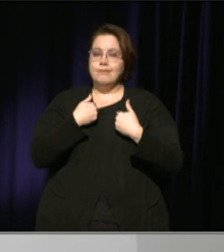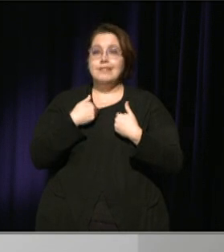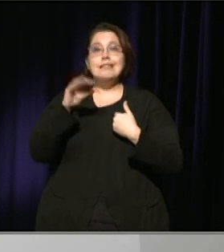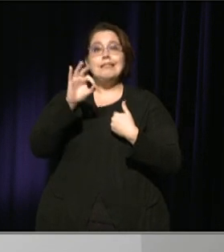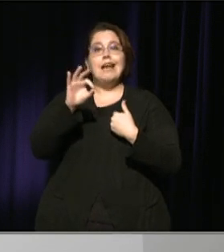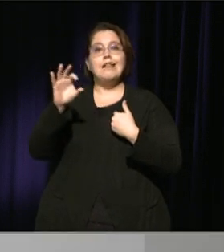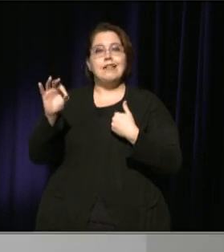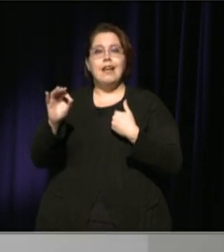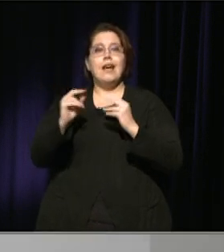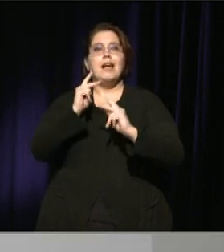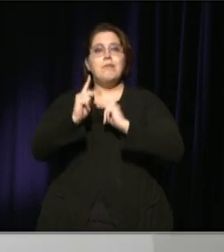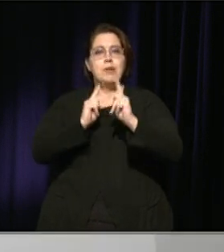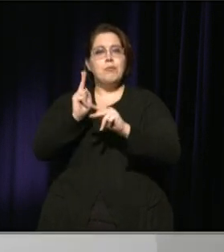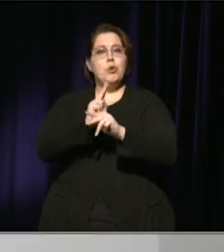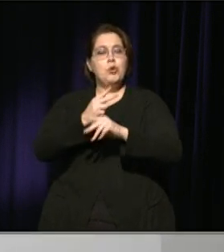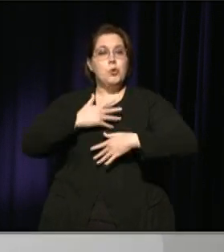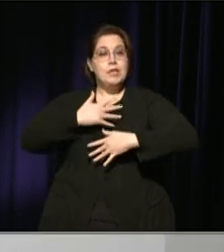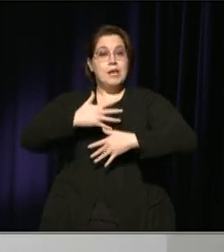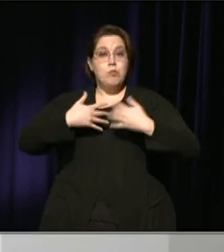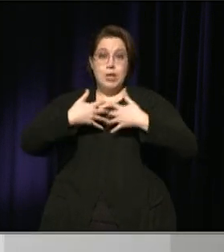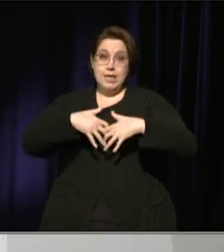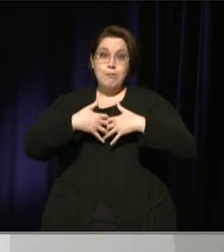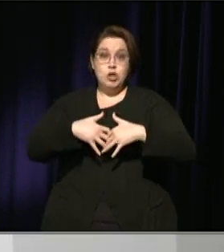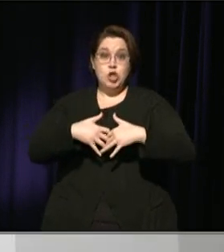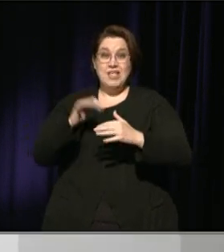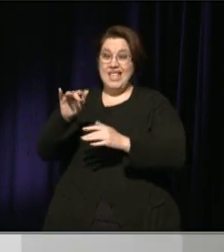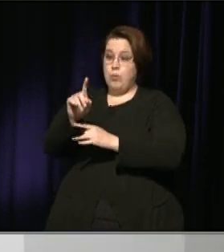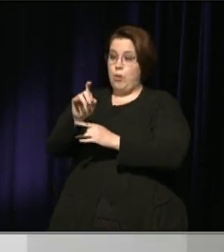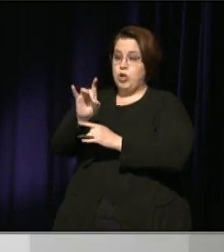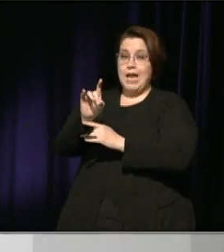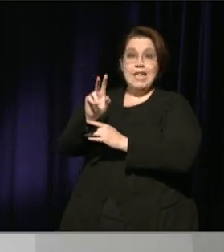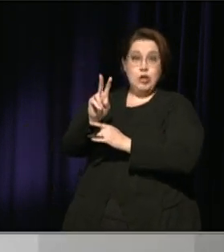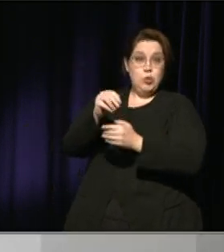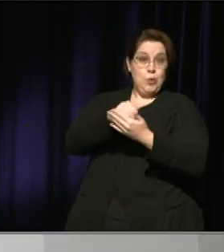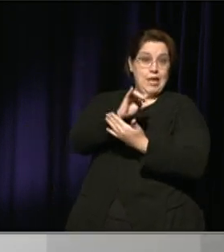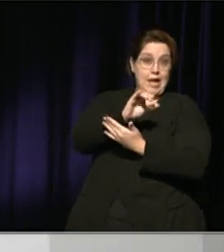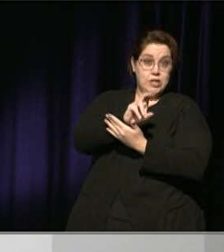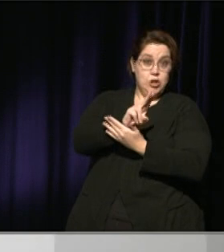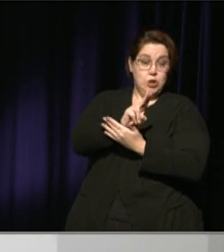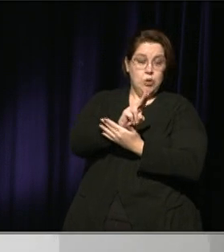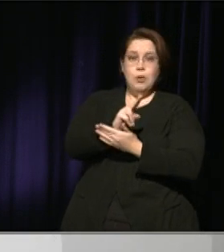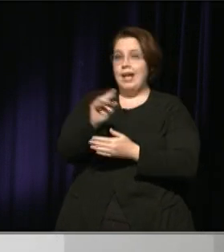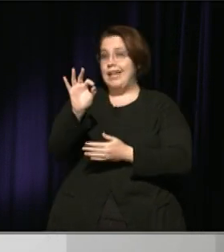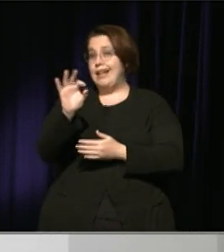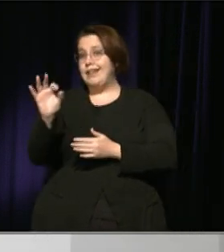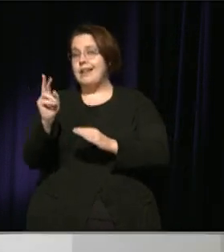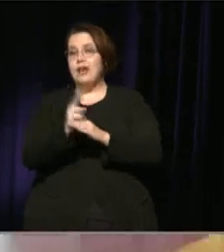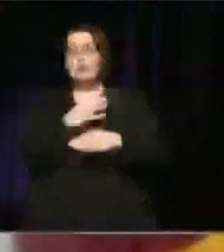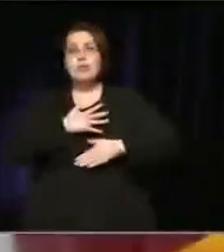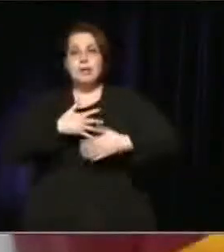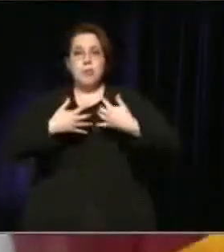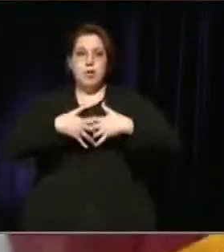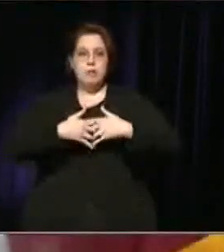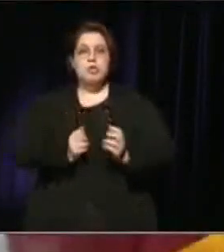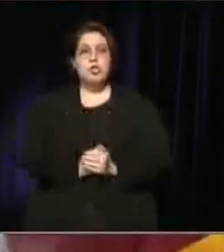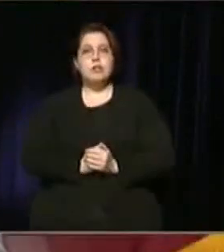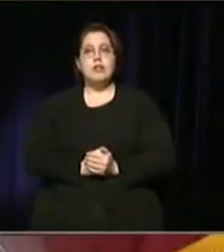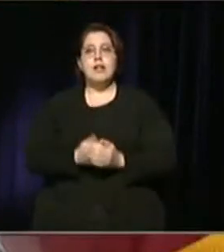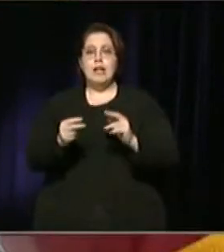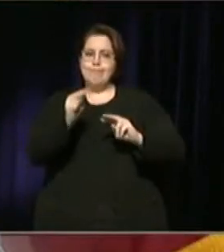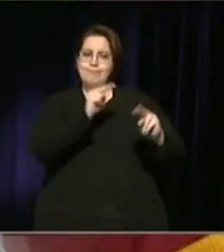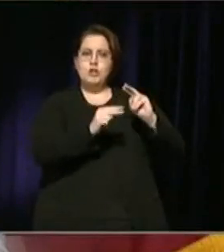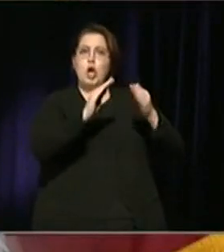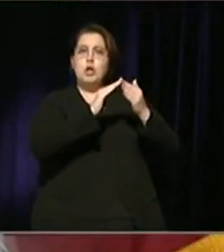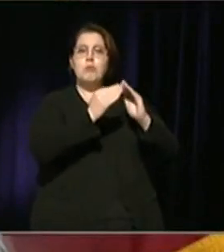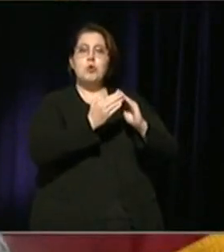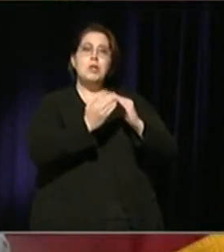99 patients on ventilators this evening. That's 182 on the ICU and 99 on ventilators. Turning to our community's